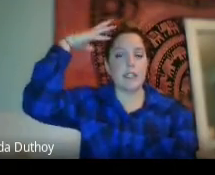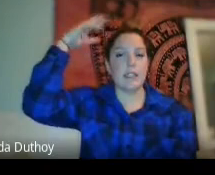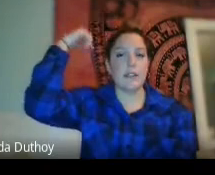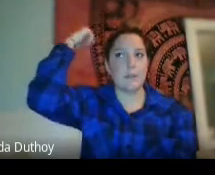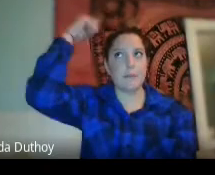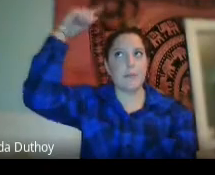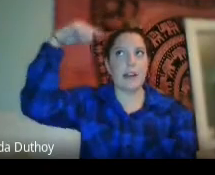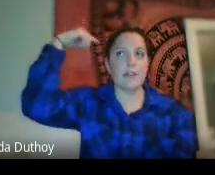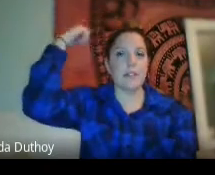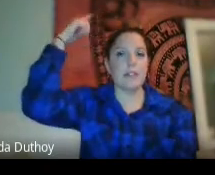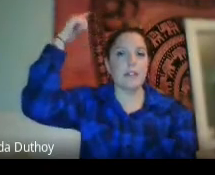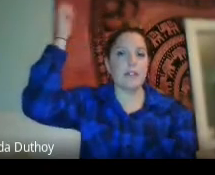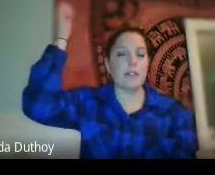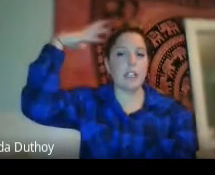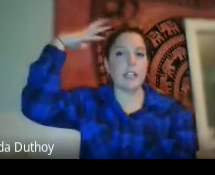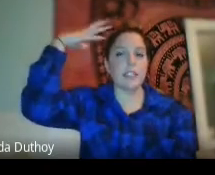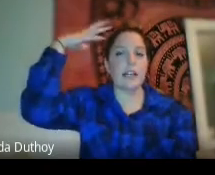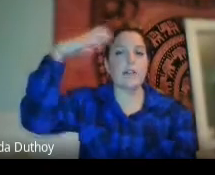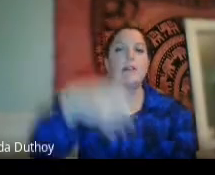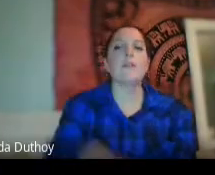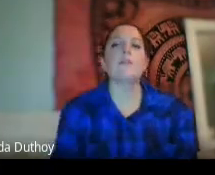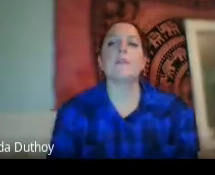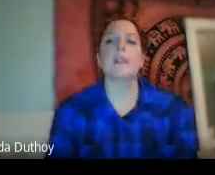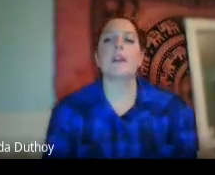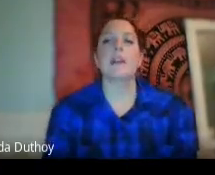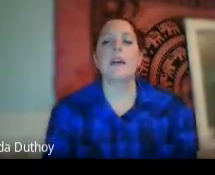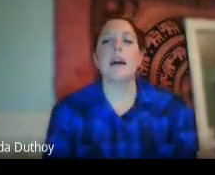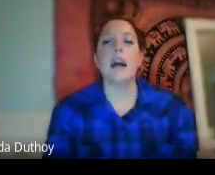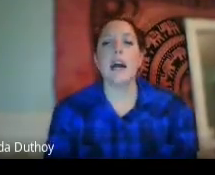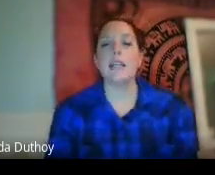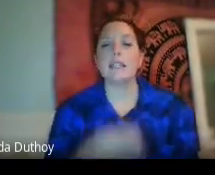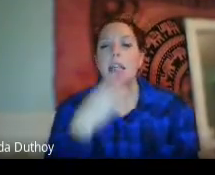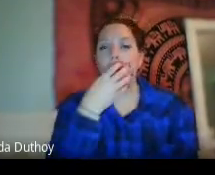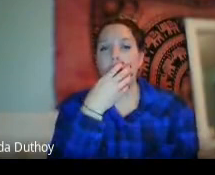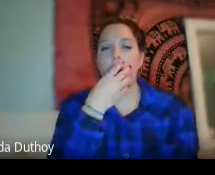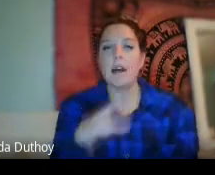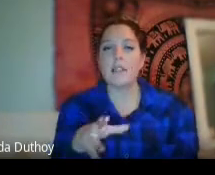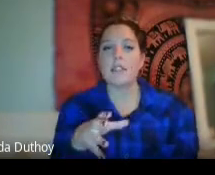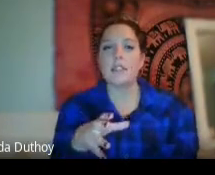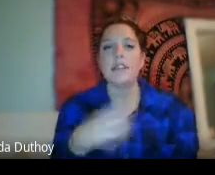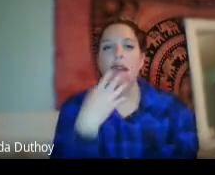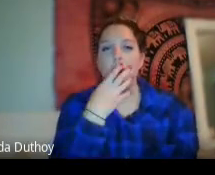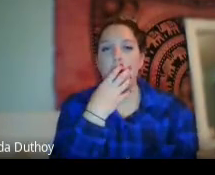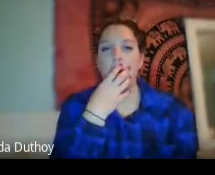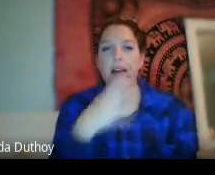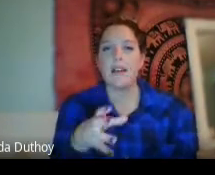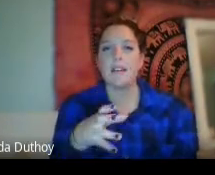Sunny, round circle, shines down. Hot.